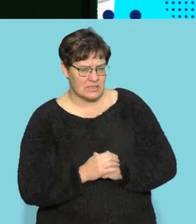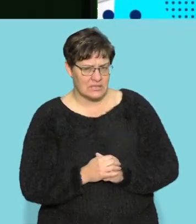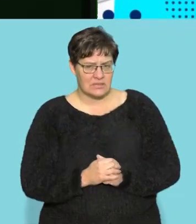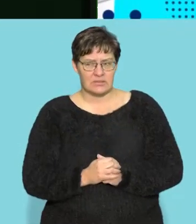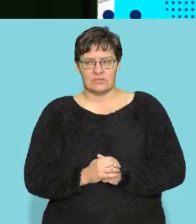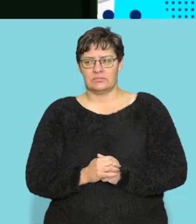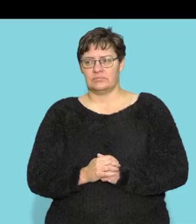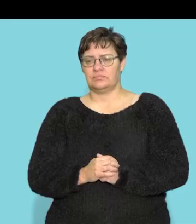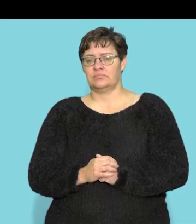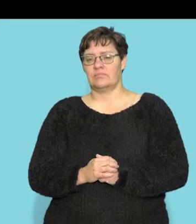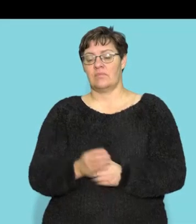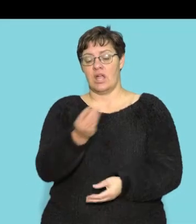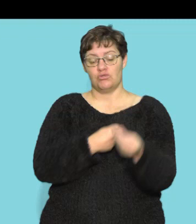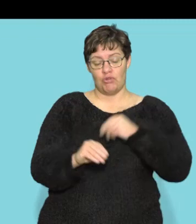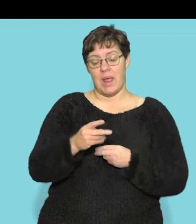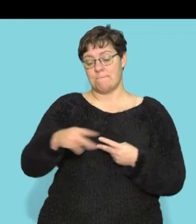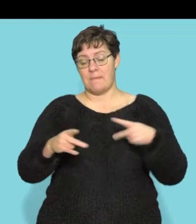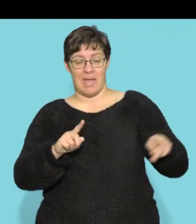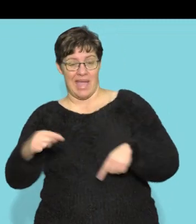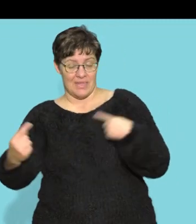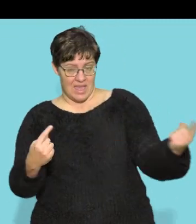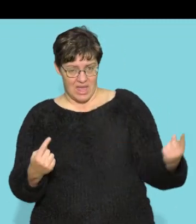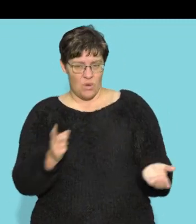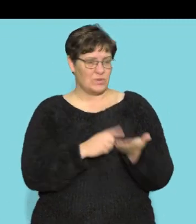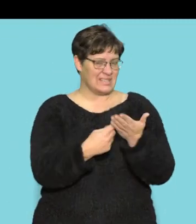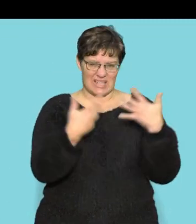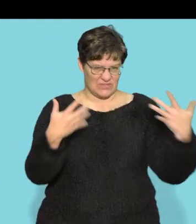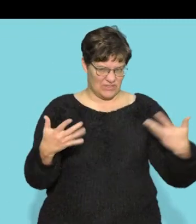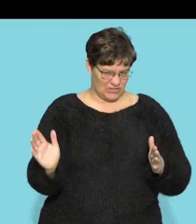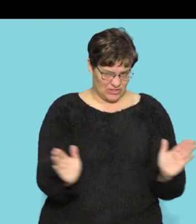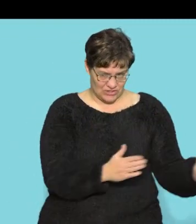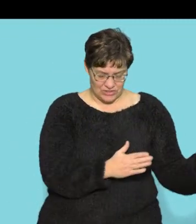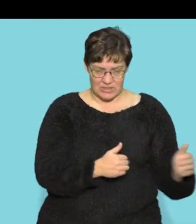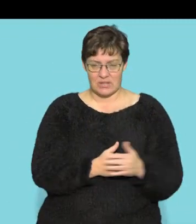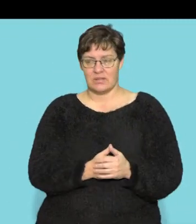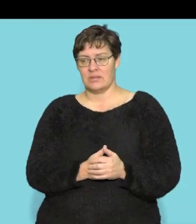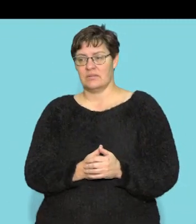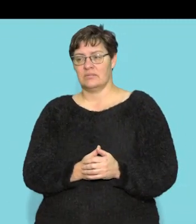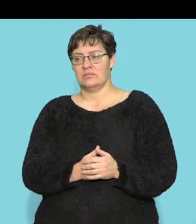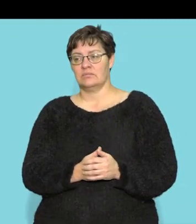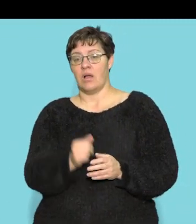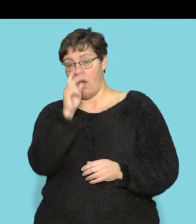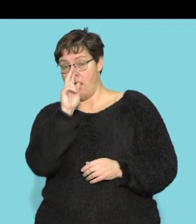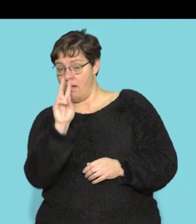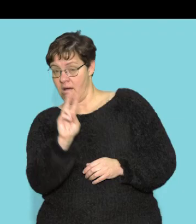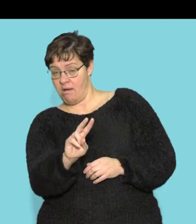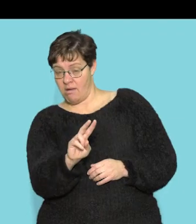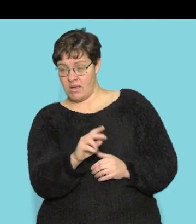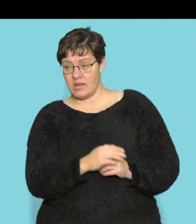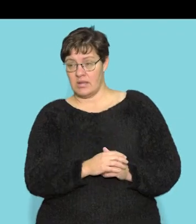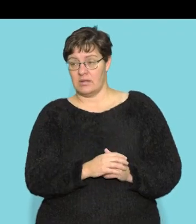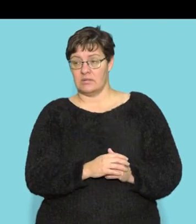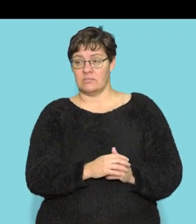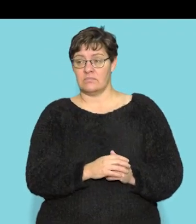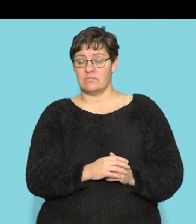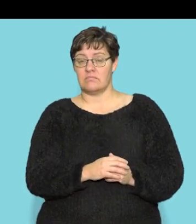You have your trade and other payables. We've discussed this note at length. Now, obviously, you will notice here that